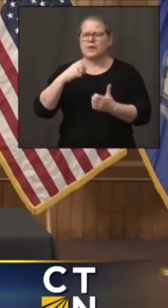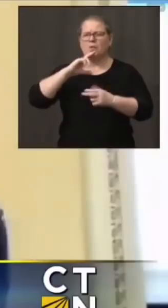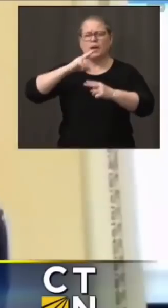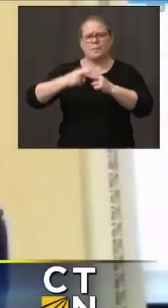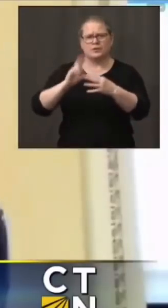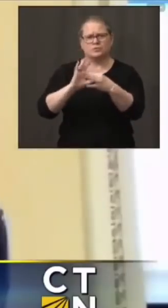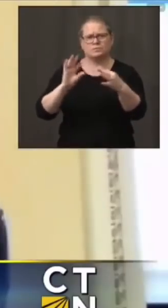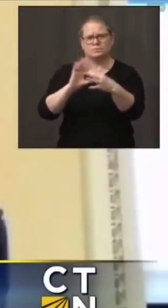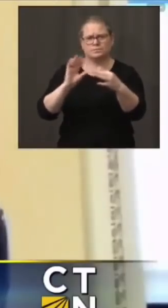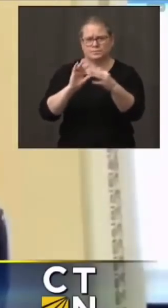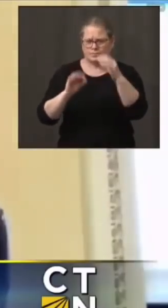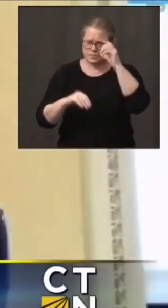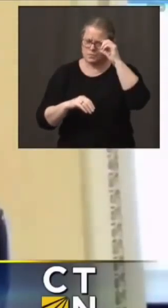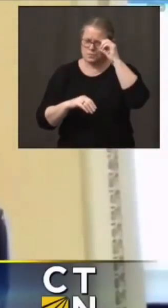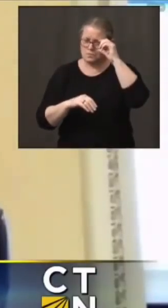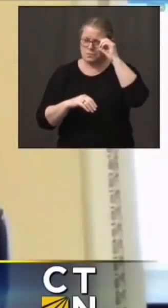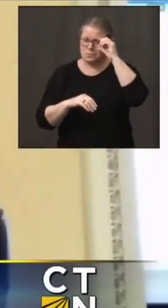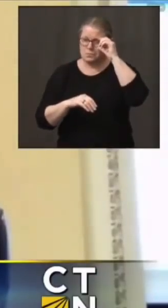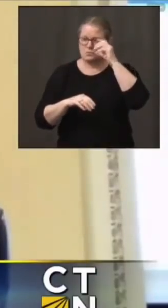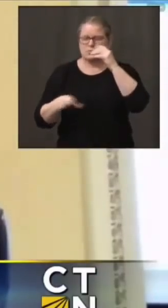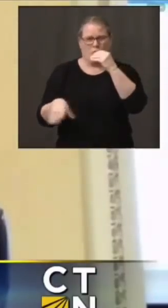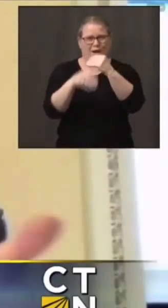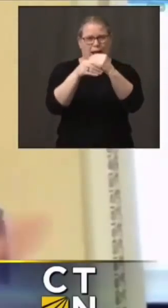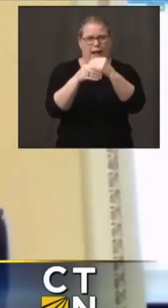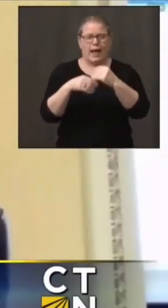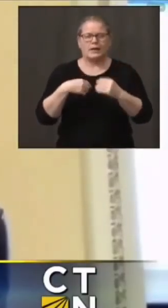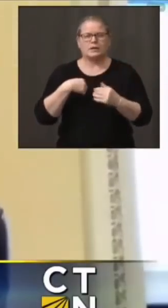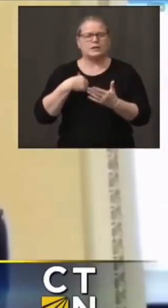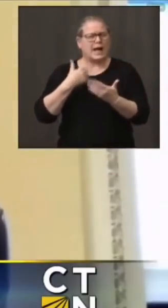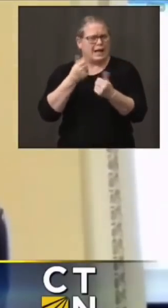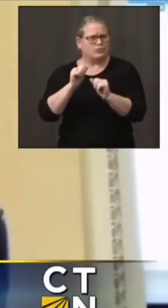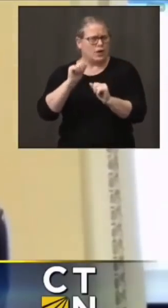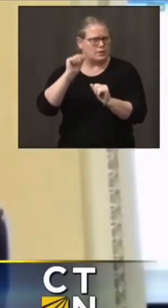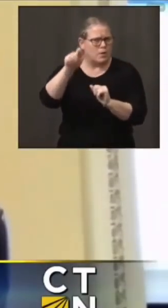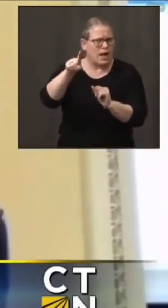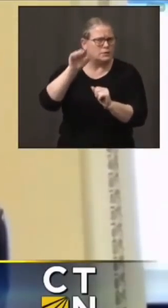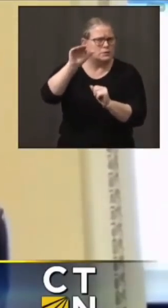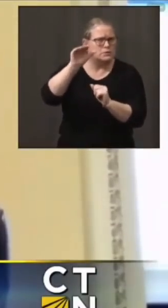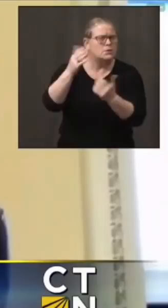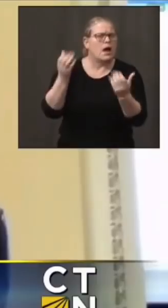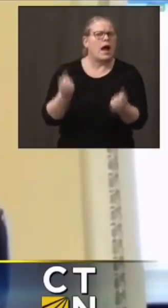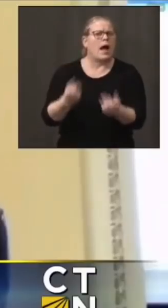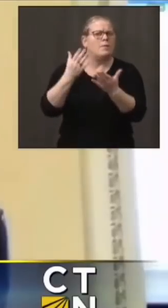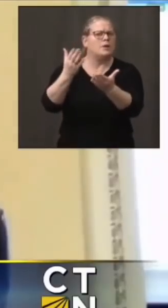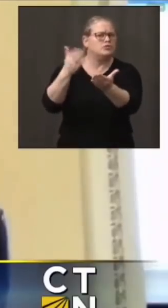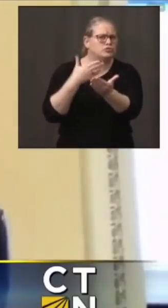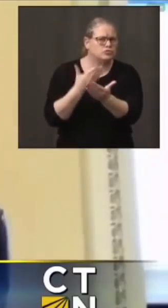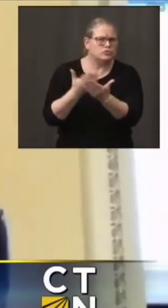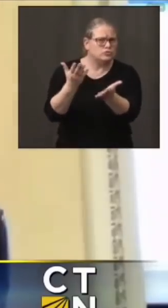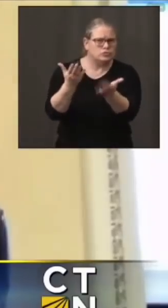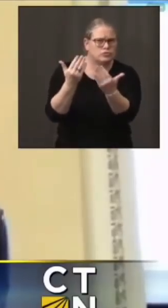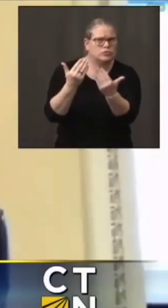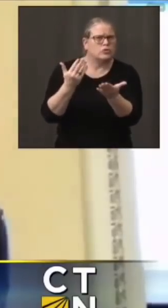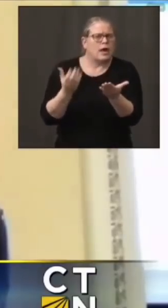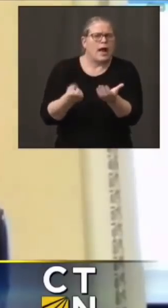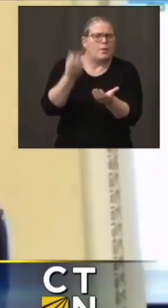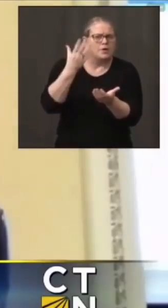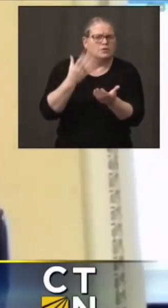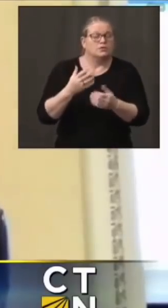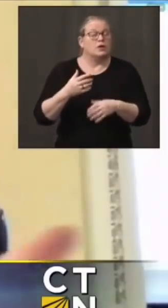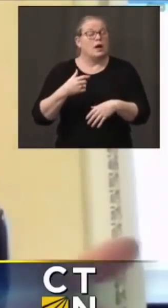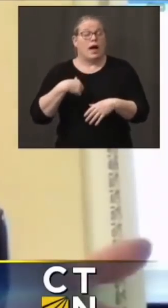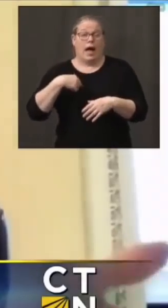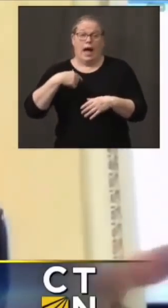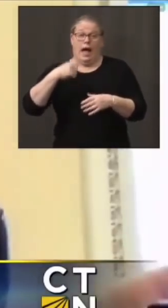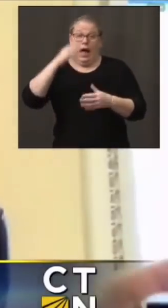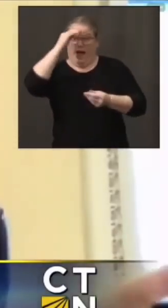to inquire as to what we might know is coming just before I get on to this call. I'm told that there will be weekly allocations.